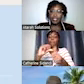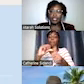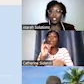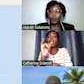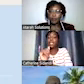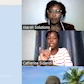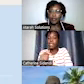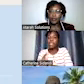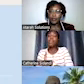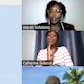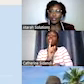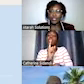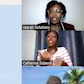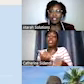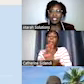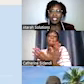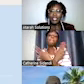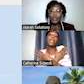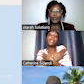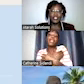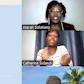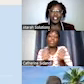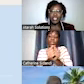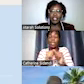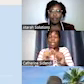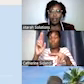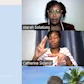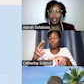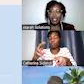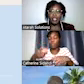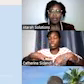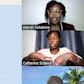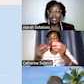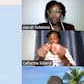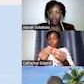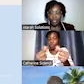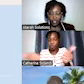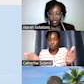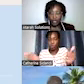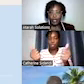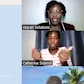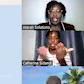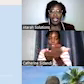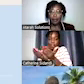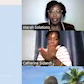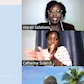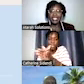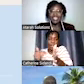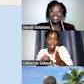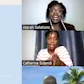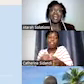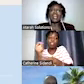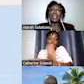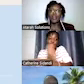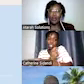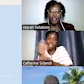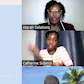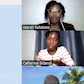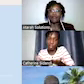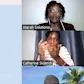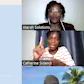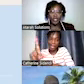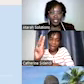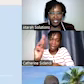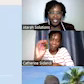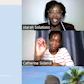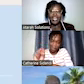in partnership with Pathway Solution Services, which is a training firm. They have been offering training on their LMS that has a lot